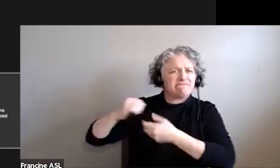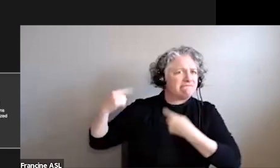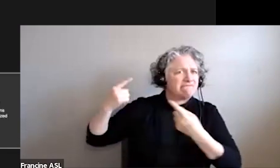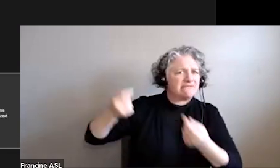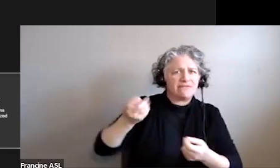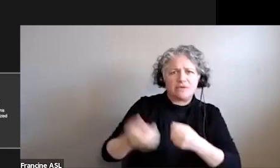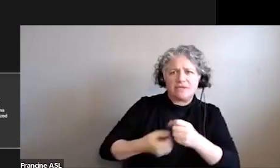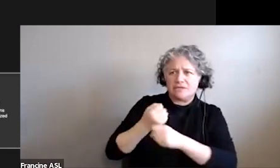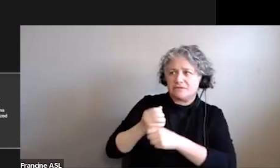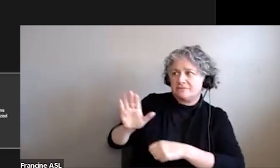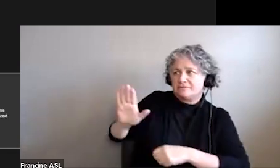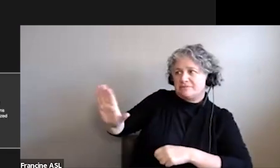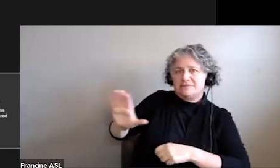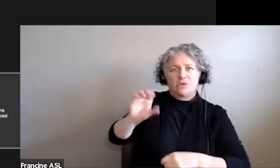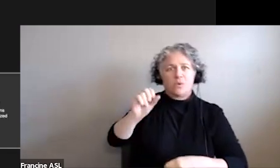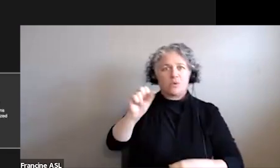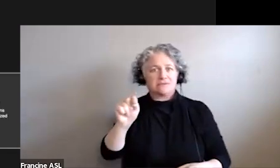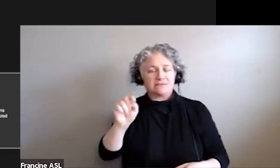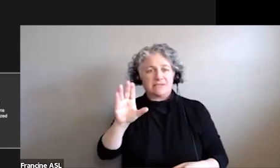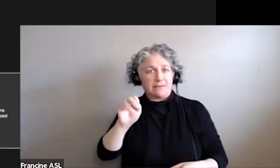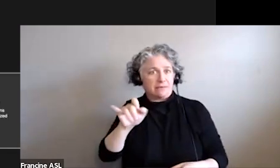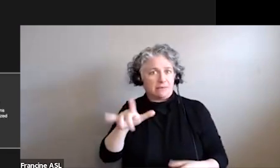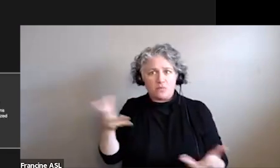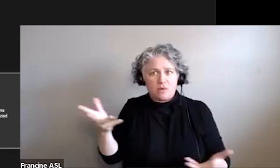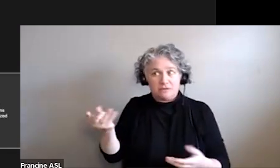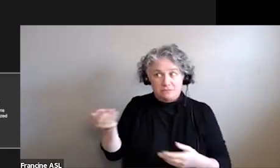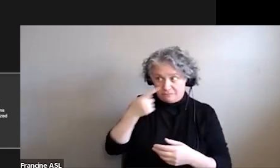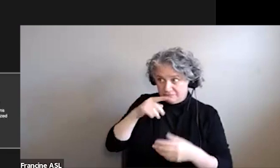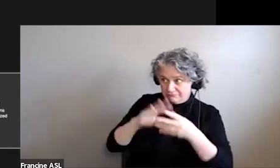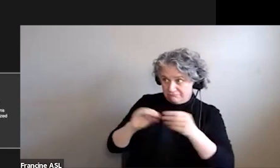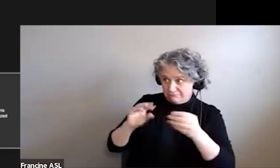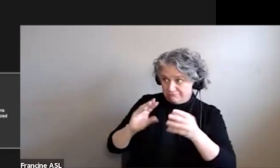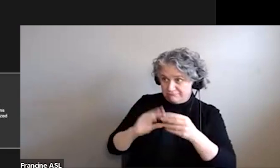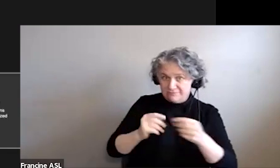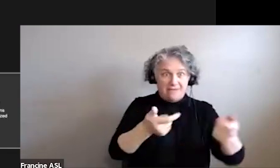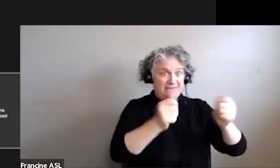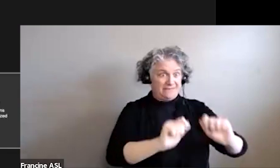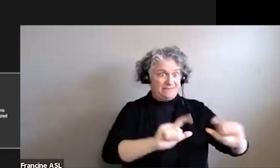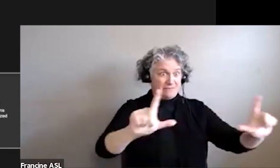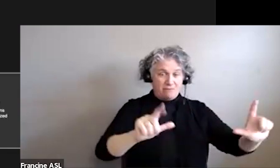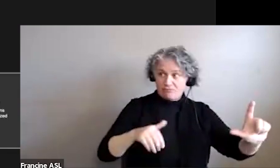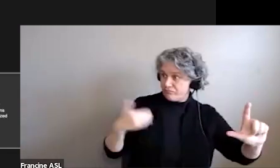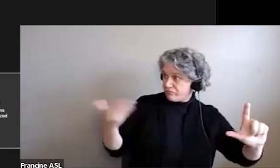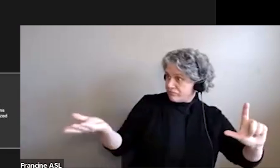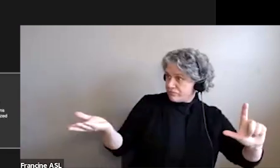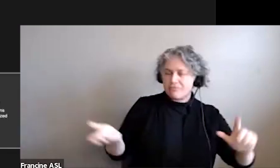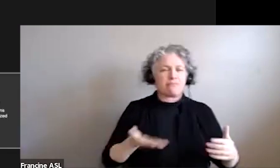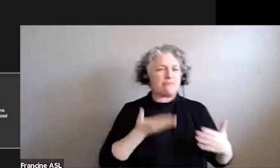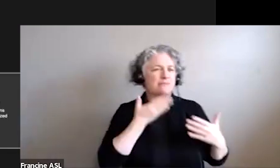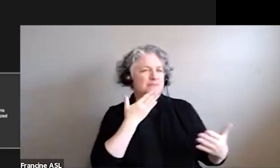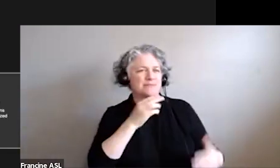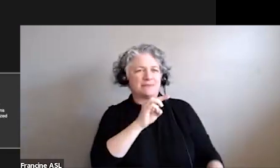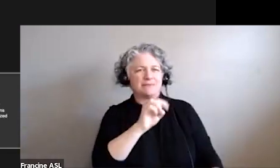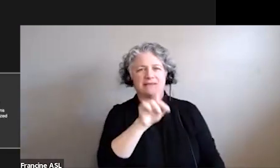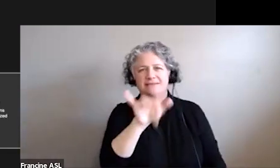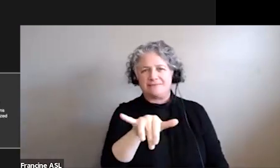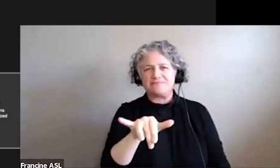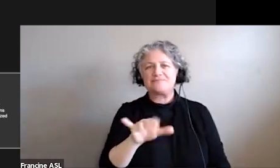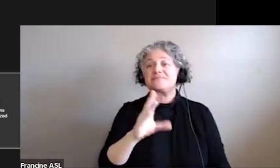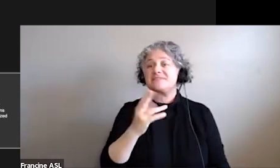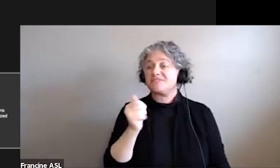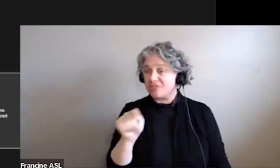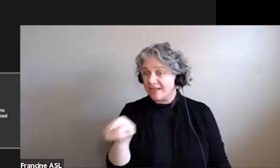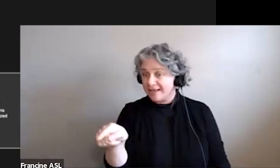Coast Capital. So over to you, Lisna. And next slide, please. Thank you, Mandy. I know that in the chat